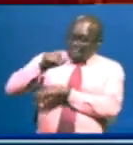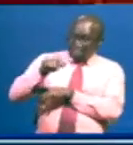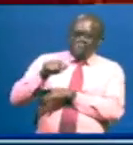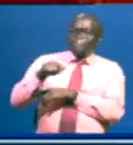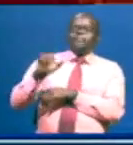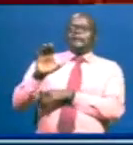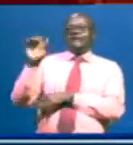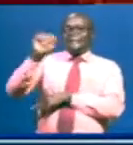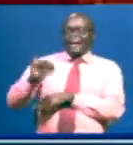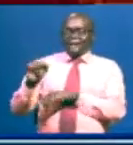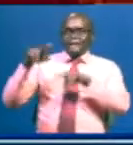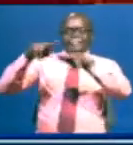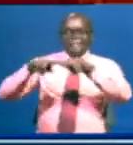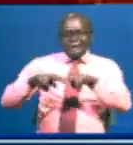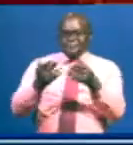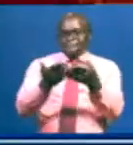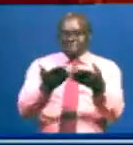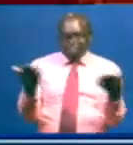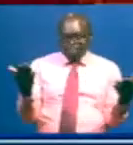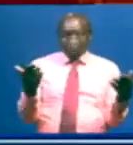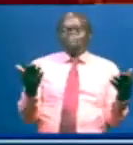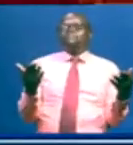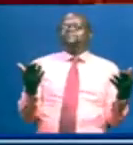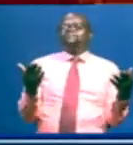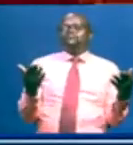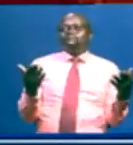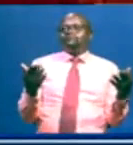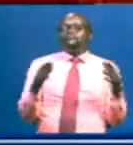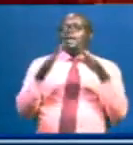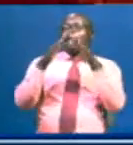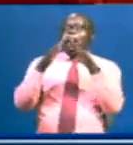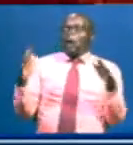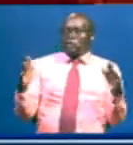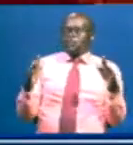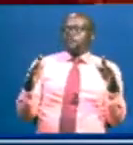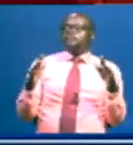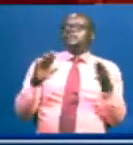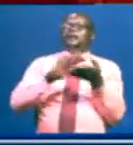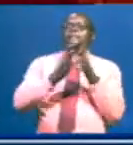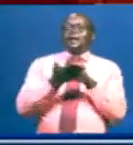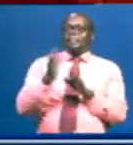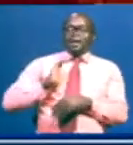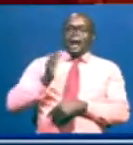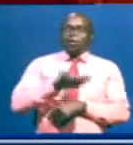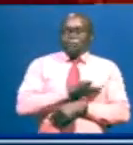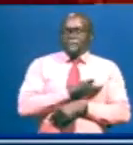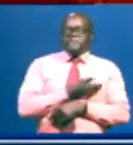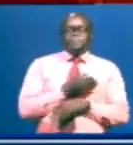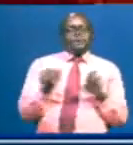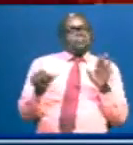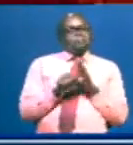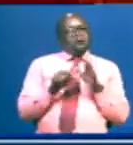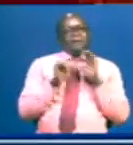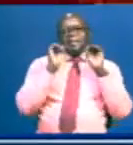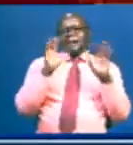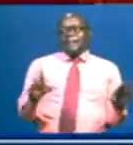cabinet secretary is seated here, the house is converted into a committee, I will have no beef.